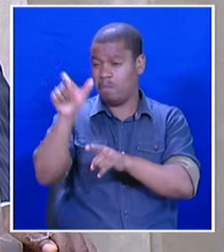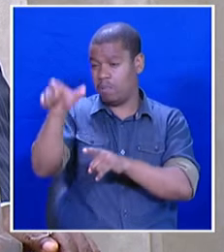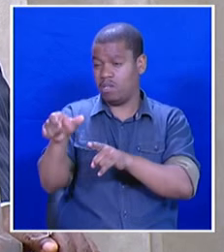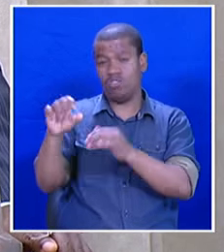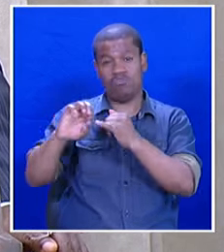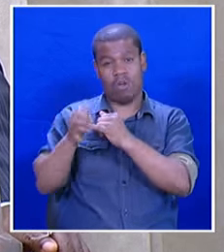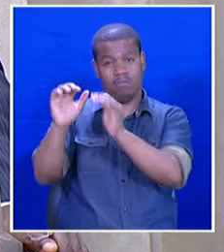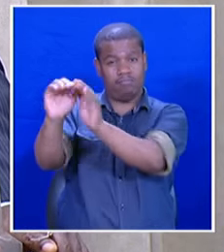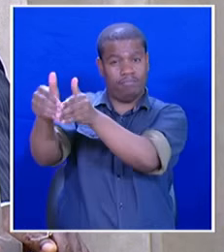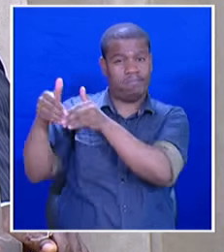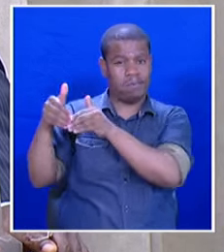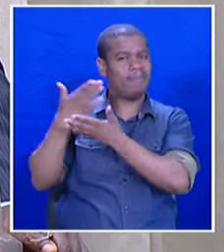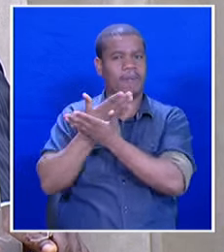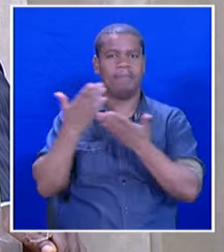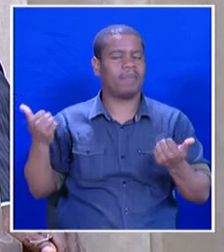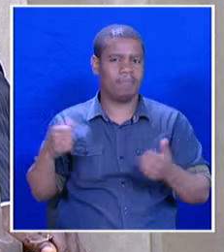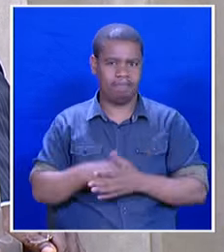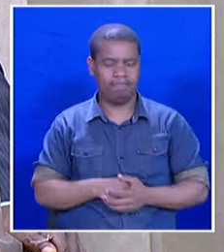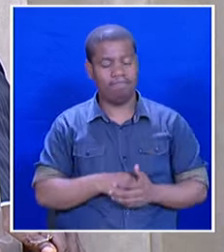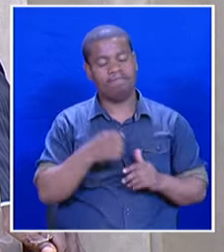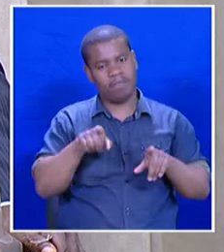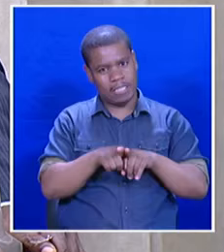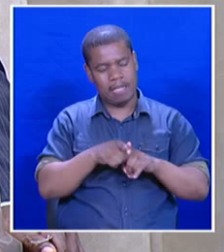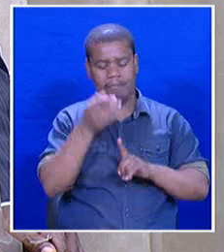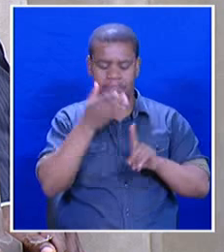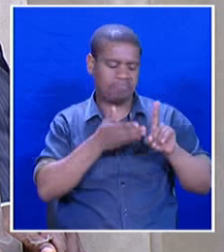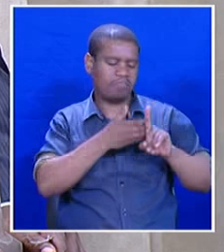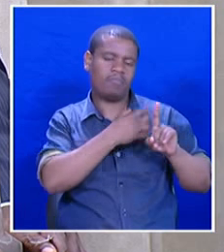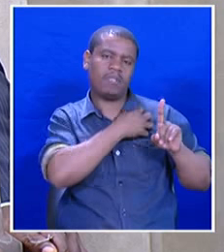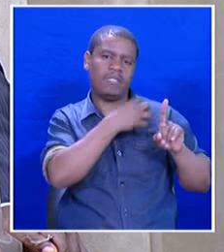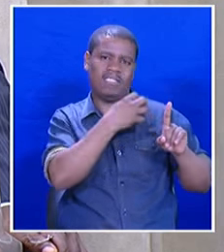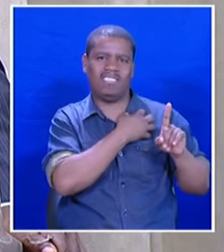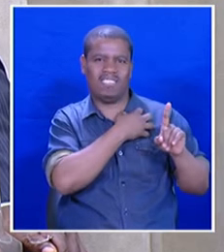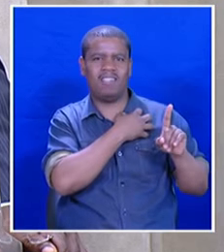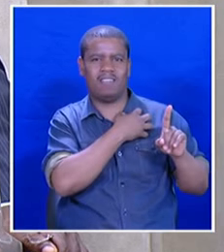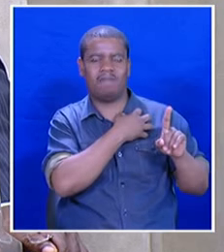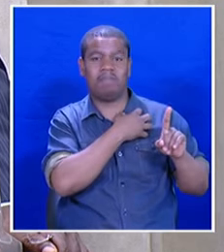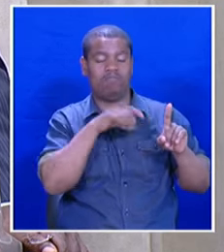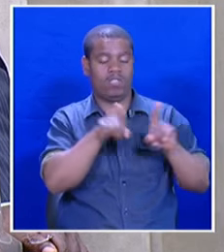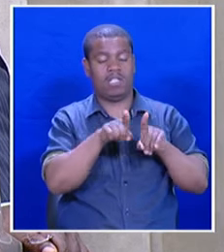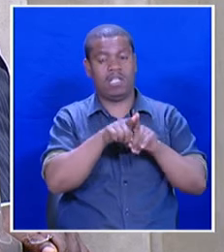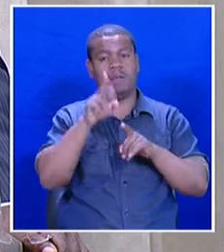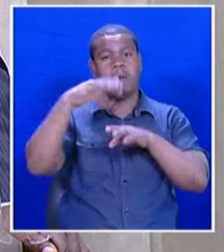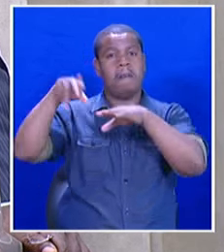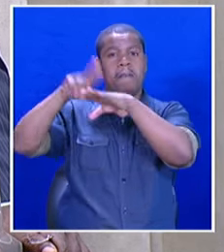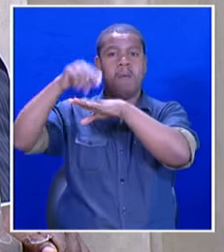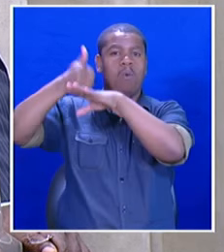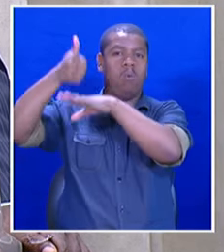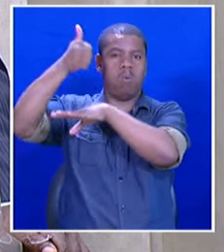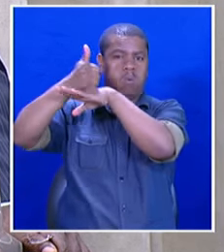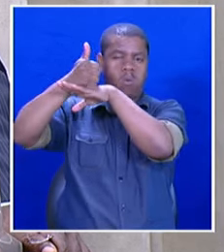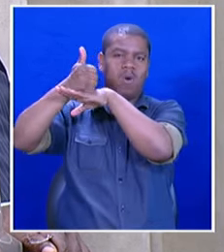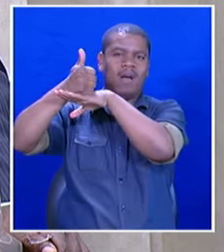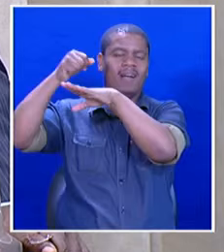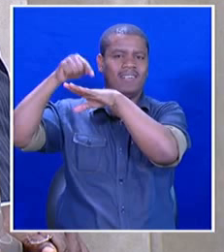The minister, as a public official in our country, will always seek to